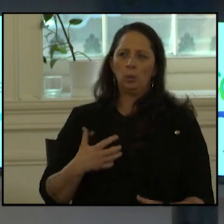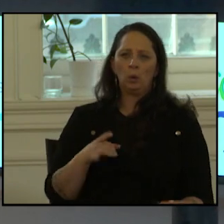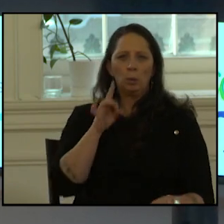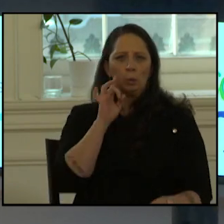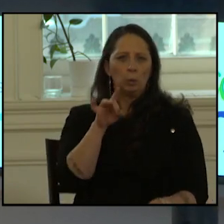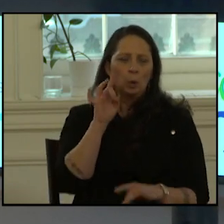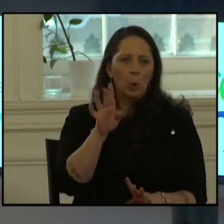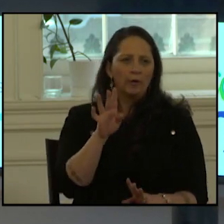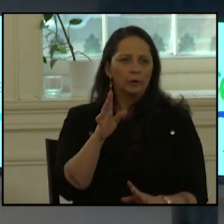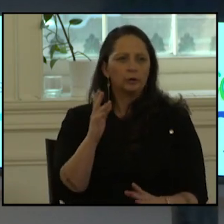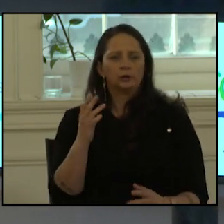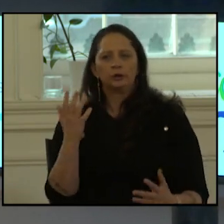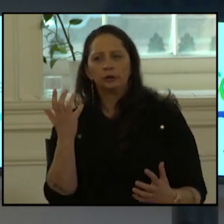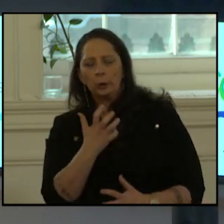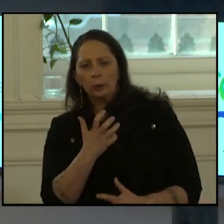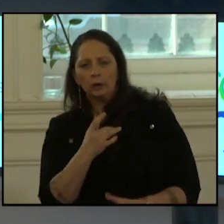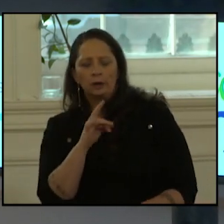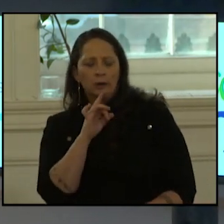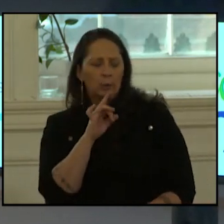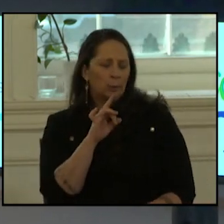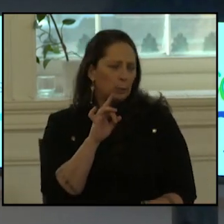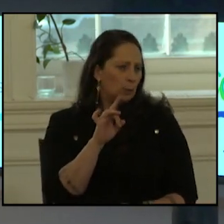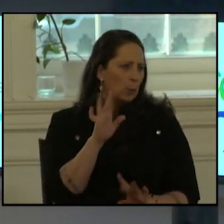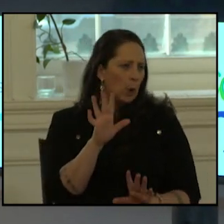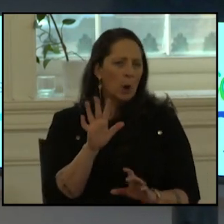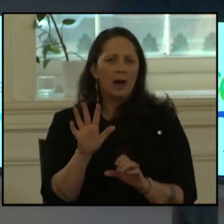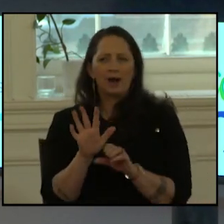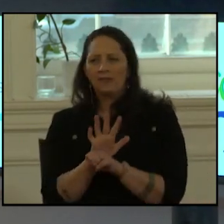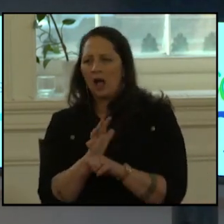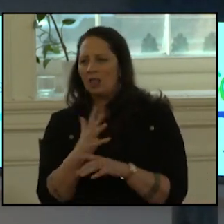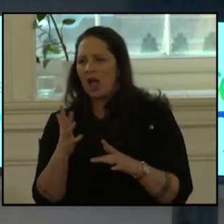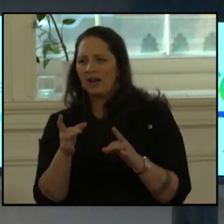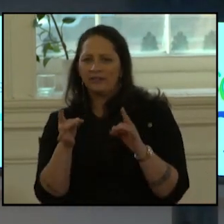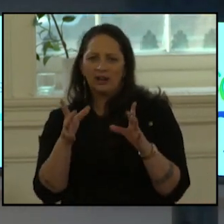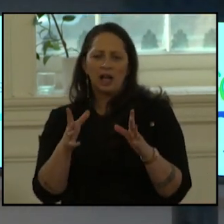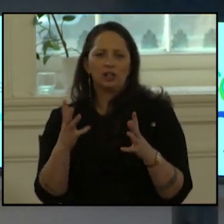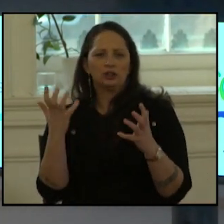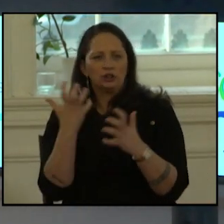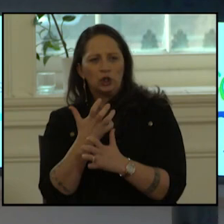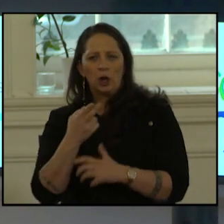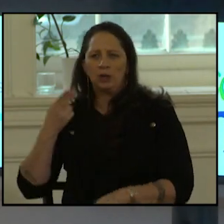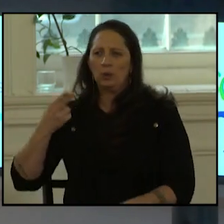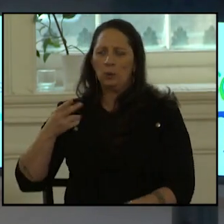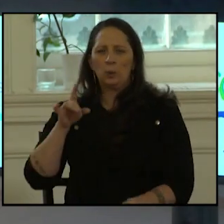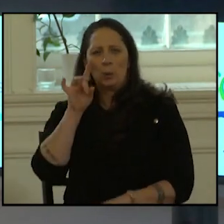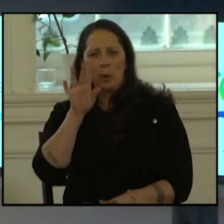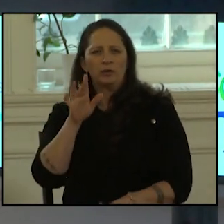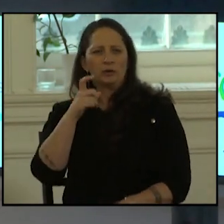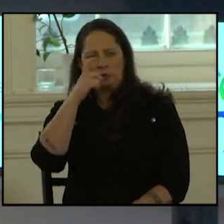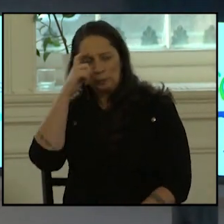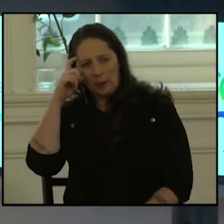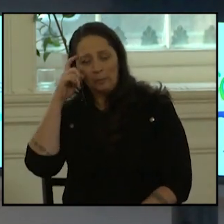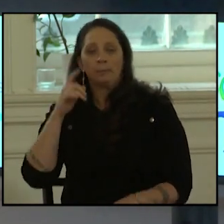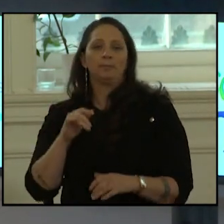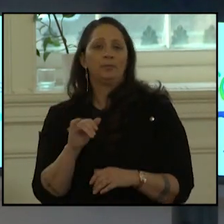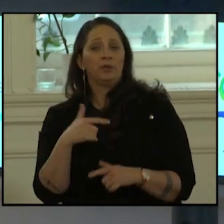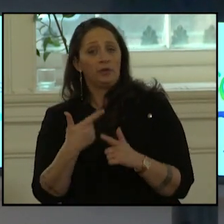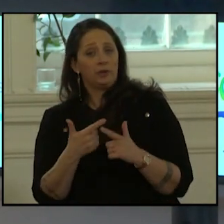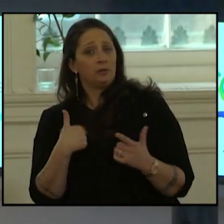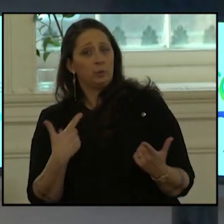so bad, it's so full of a whole lot of dark history. And then I tell them